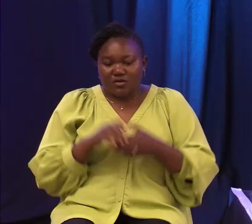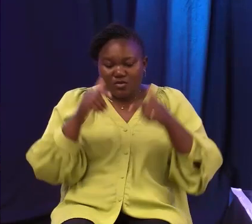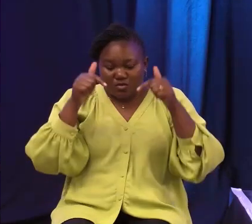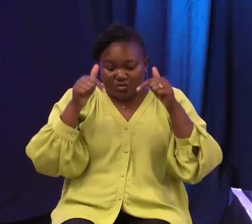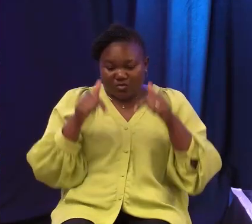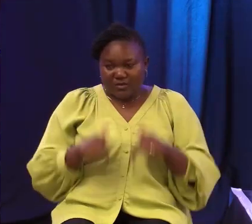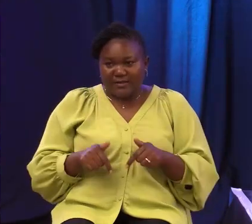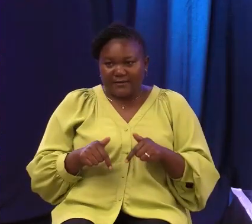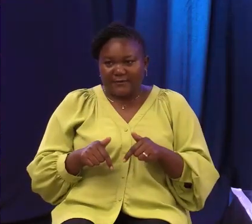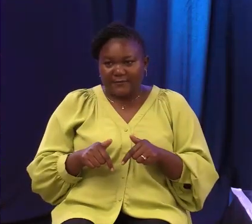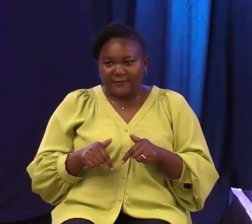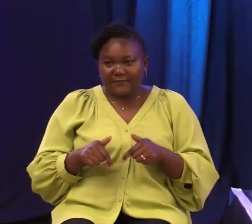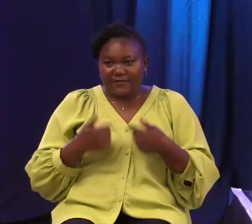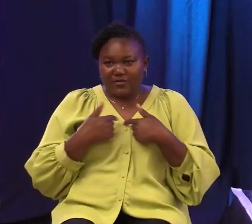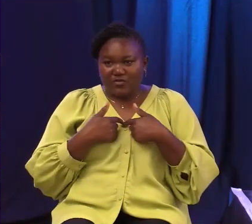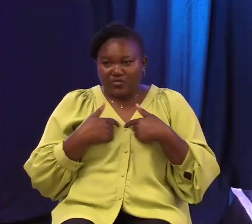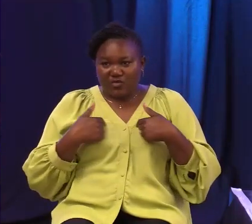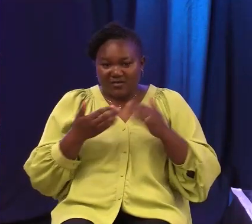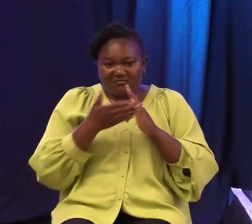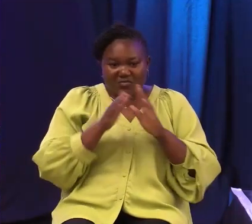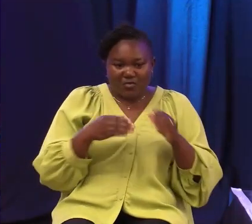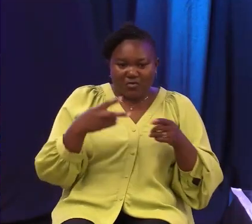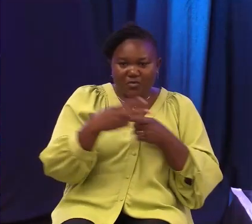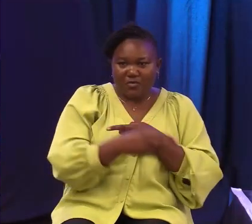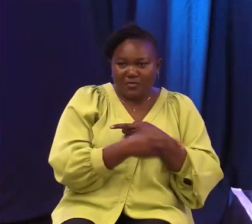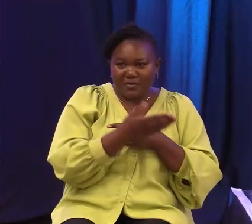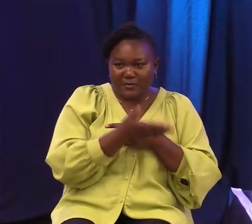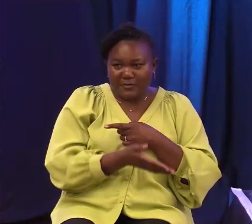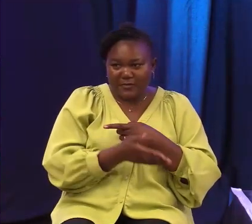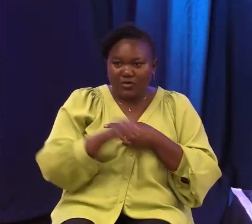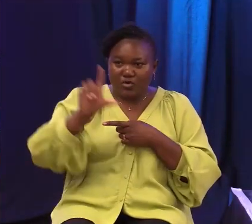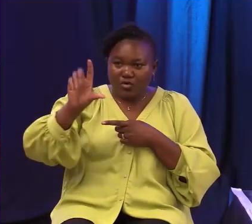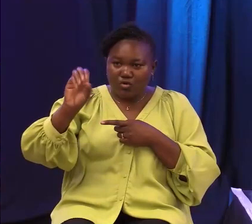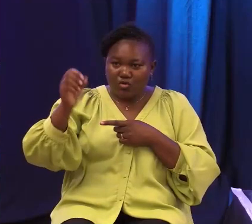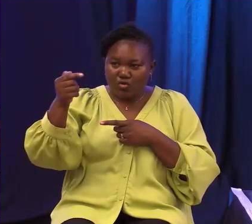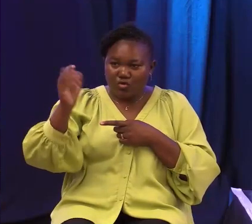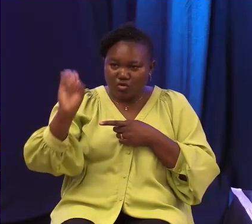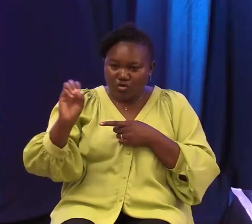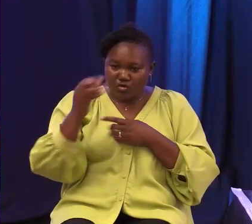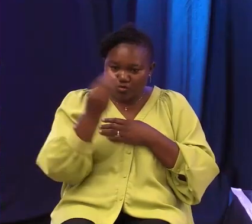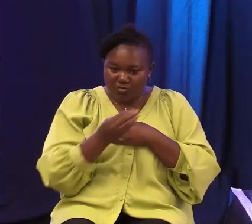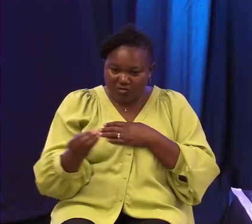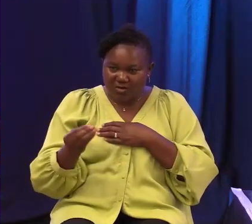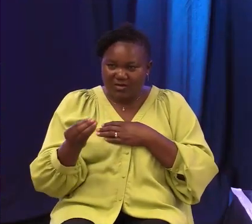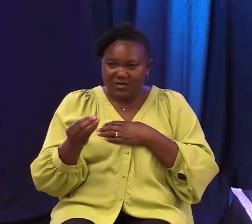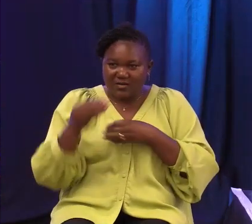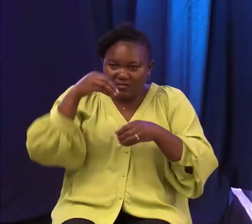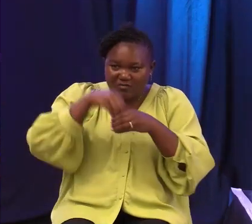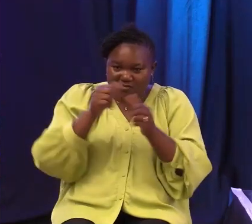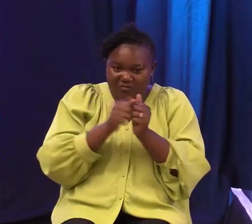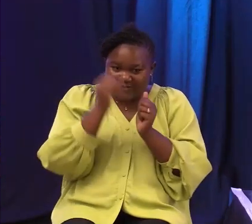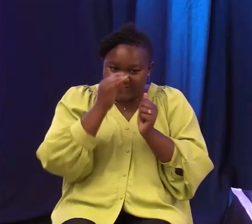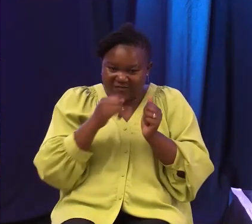Today, we have launched the logo of the Children's Advocate,